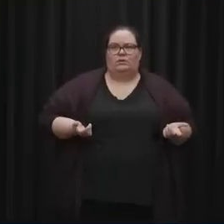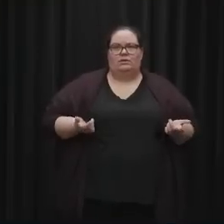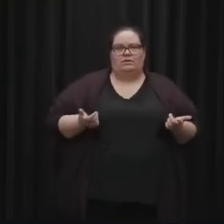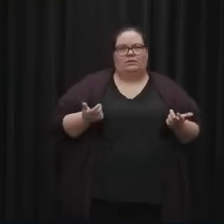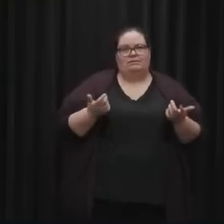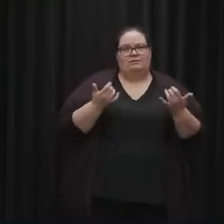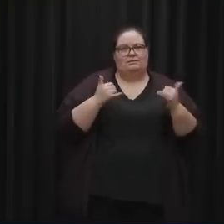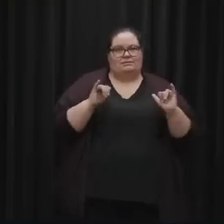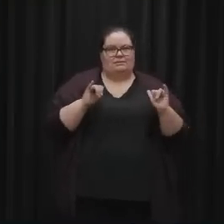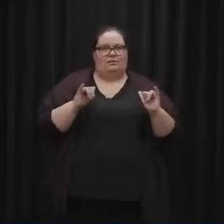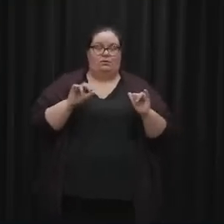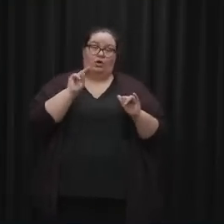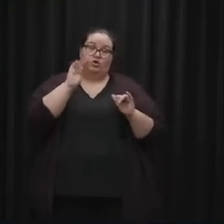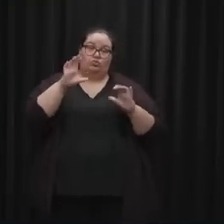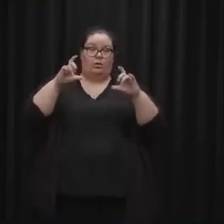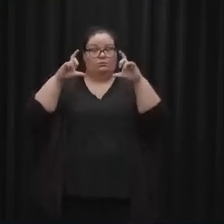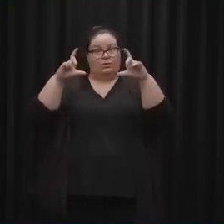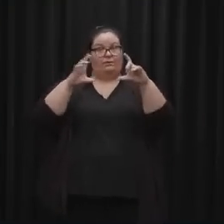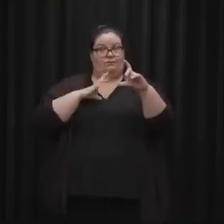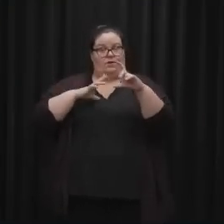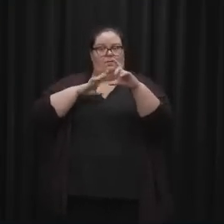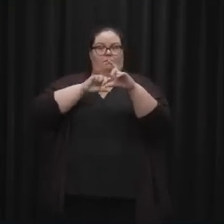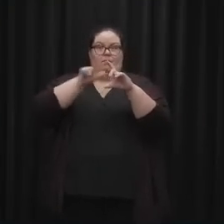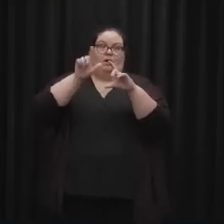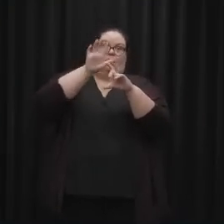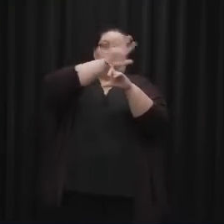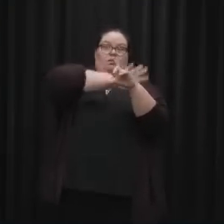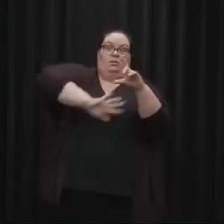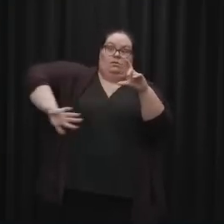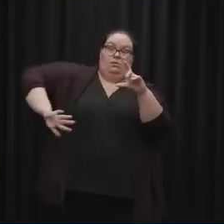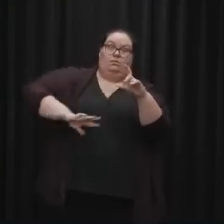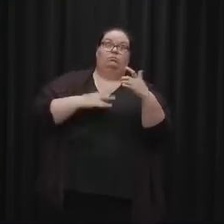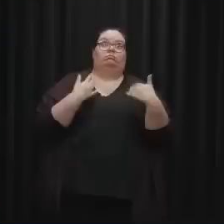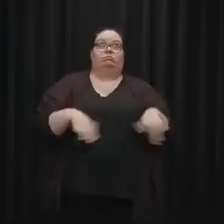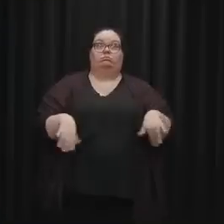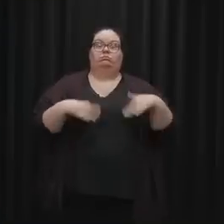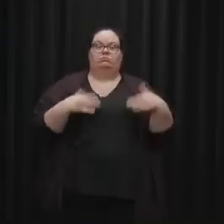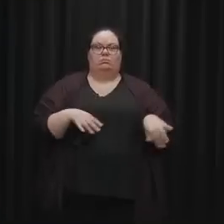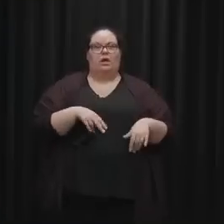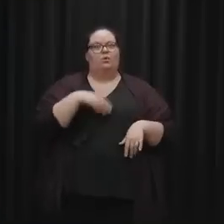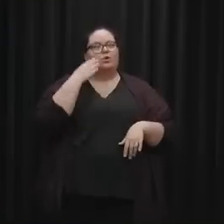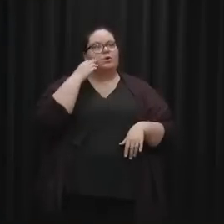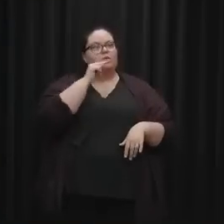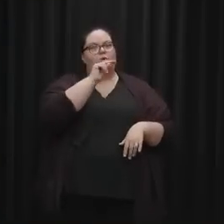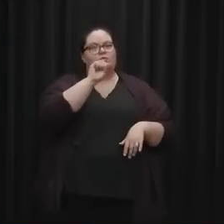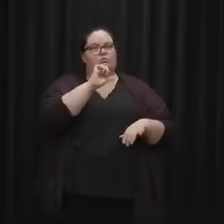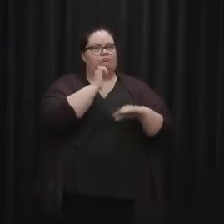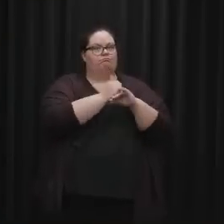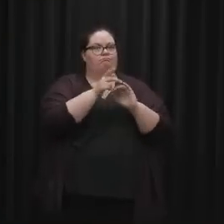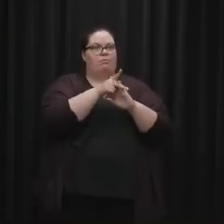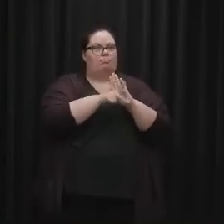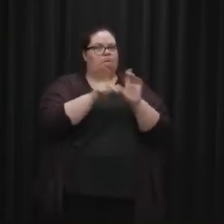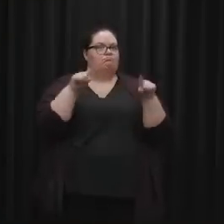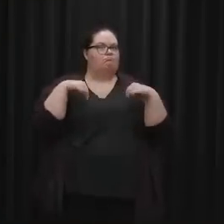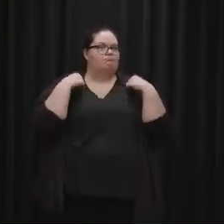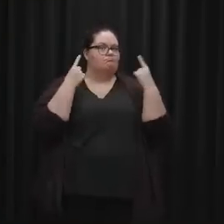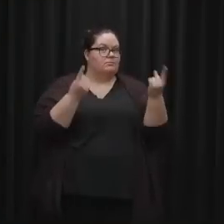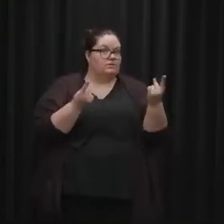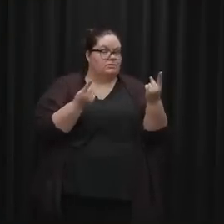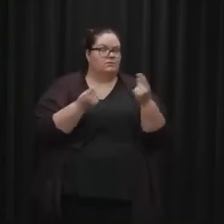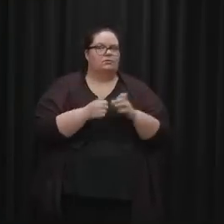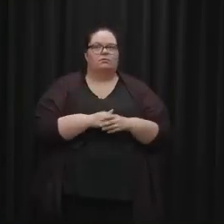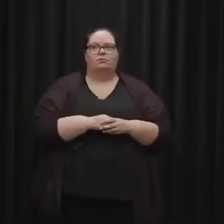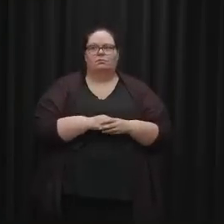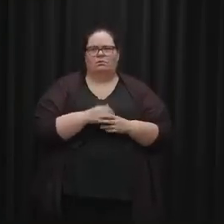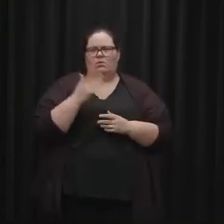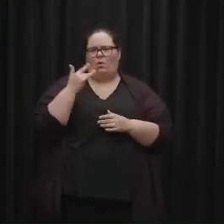in communities surrounding New Brunswick are already seeing that increase. And we know that Nova Scotia has had the policy in place for several weeks now.